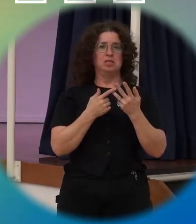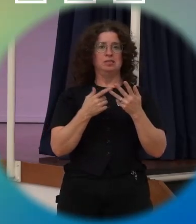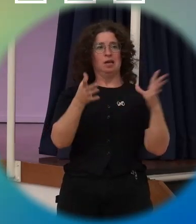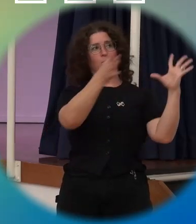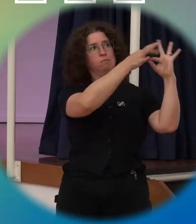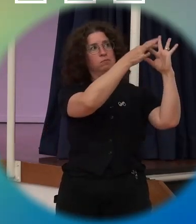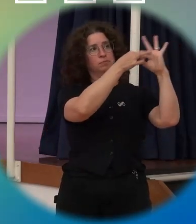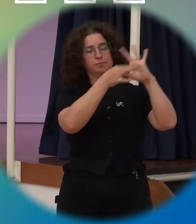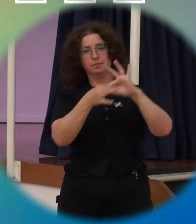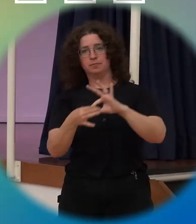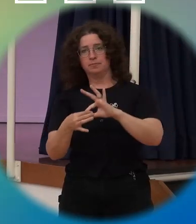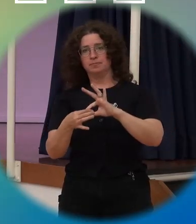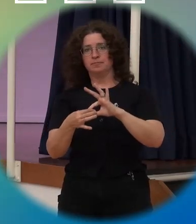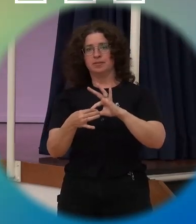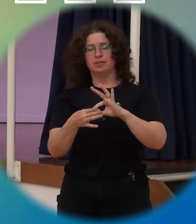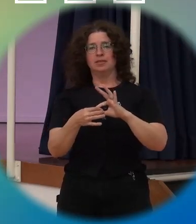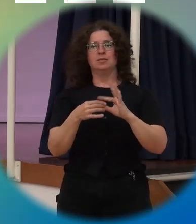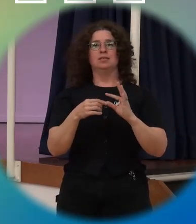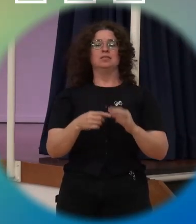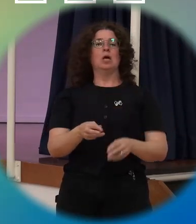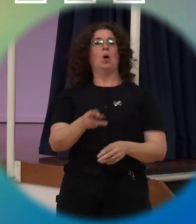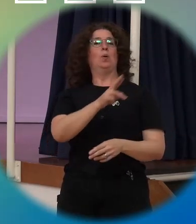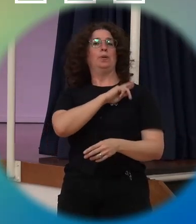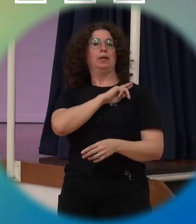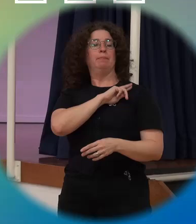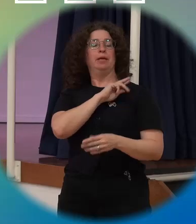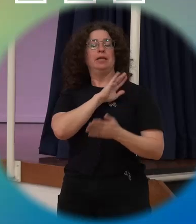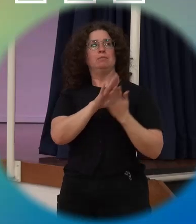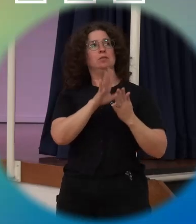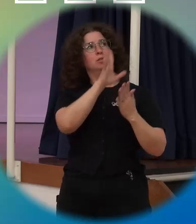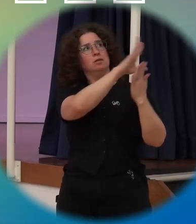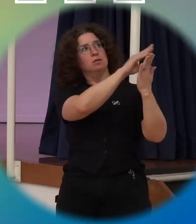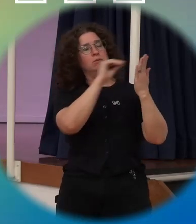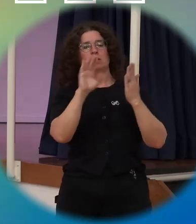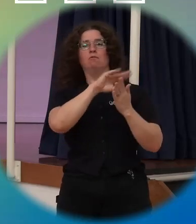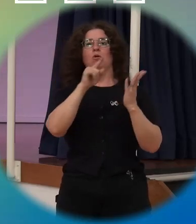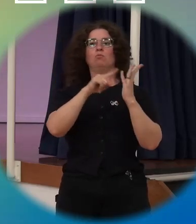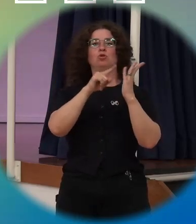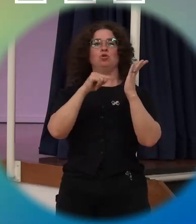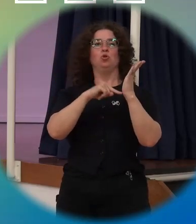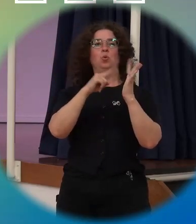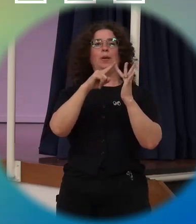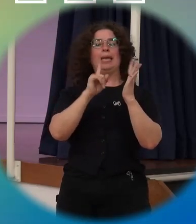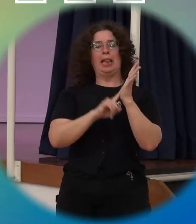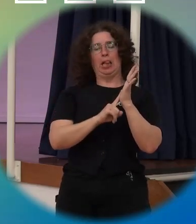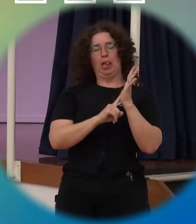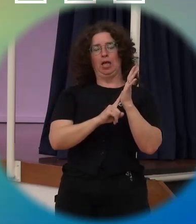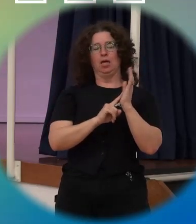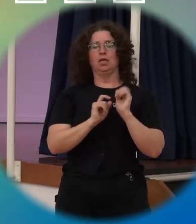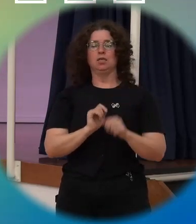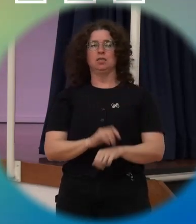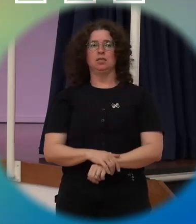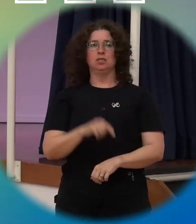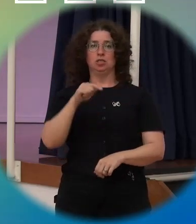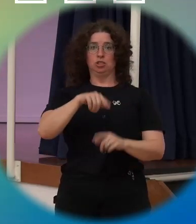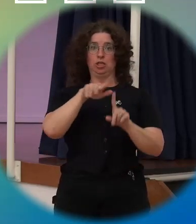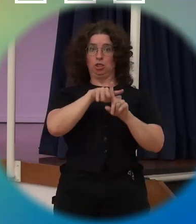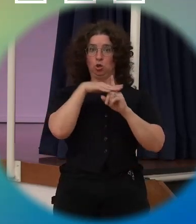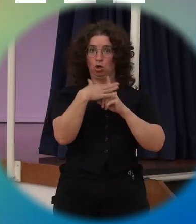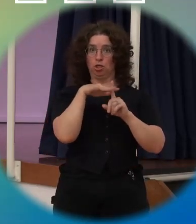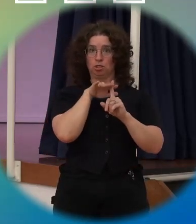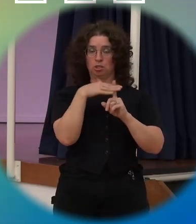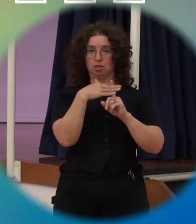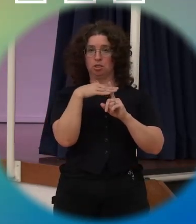utils. Depending means that they can use the scripts and functions from utils. In this context, if I were